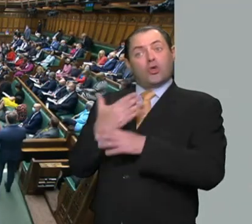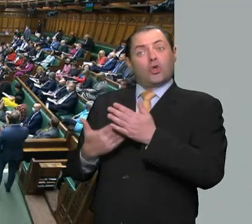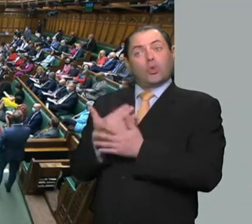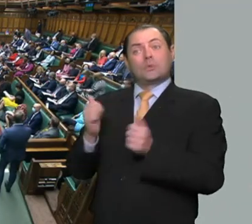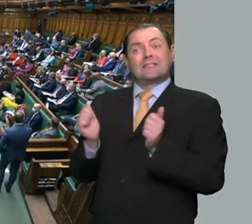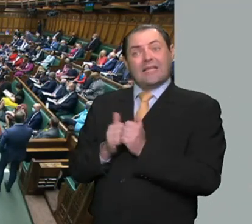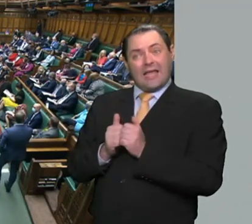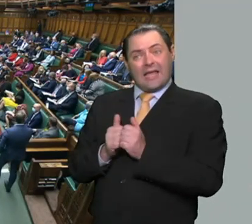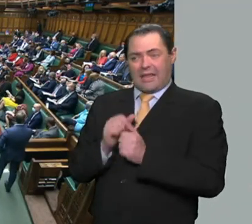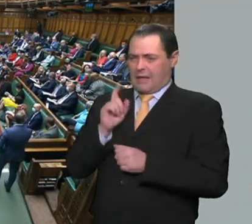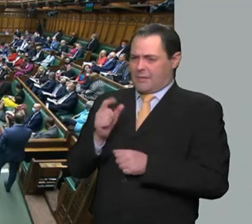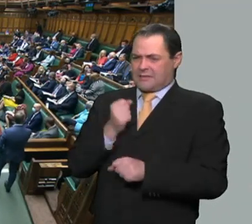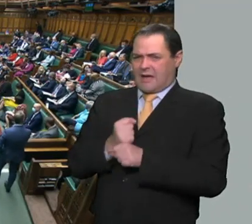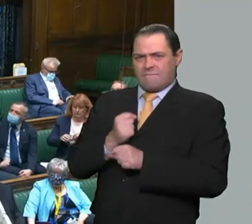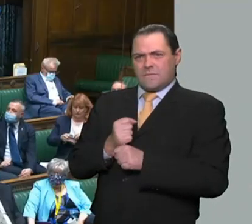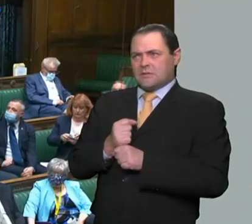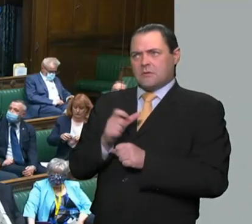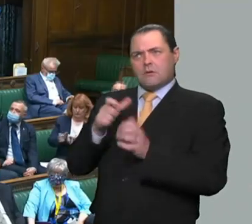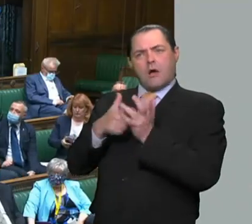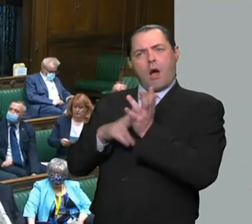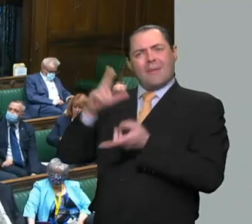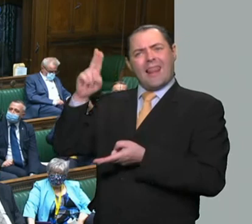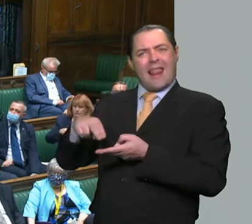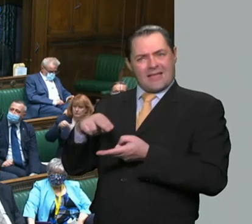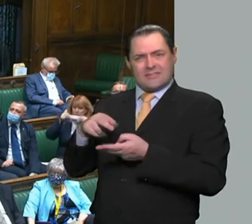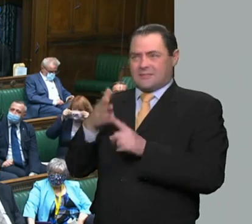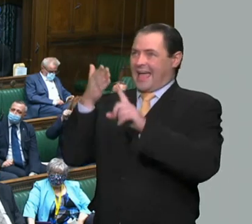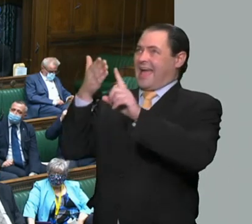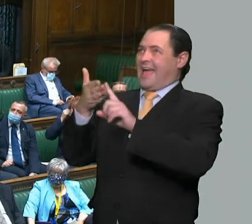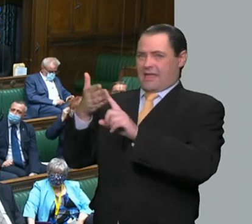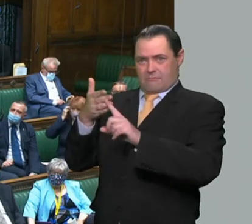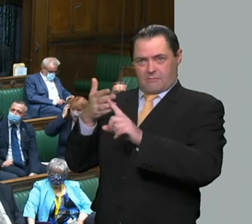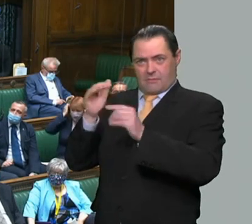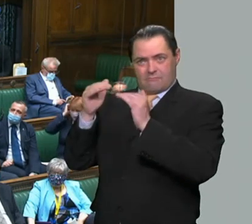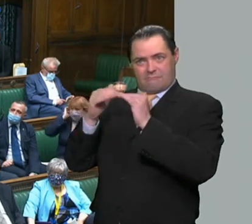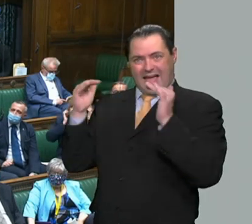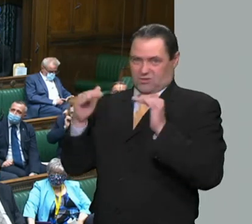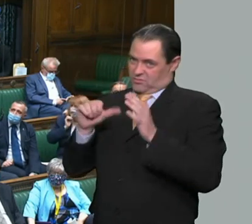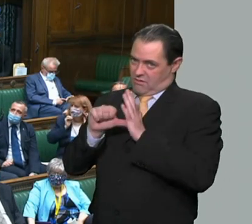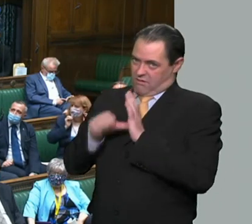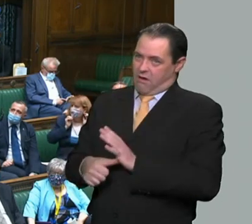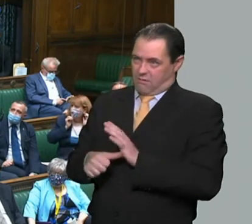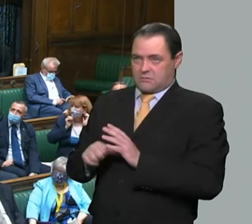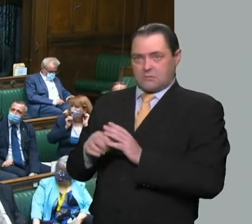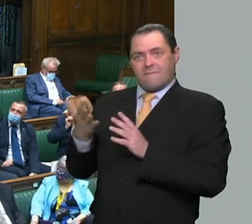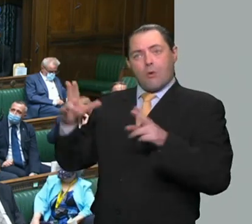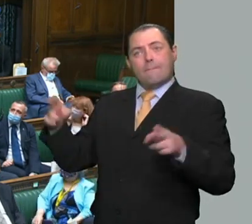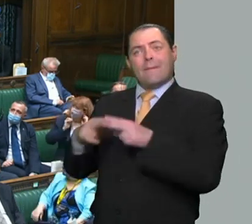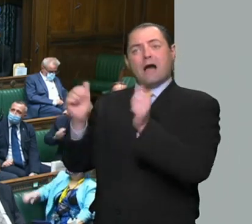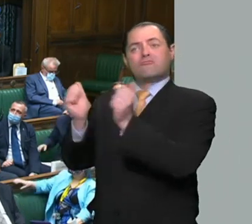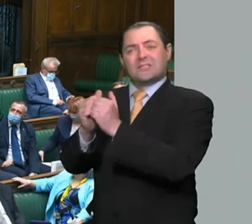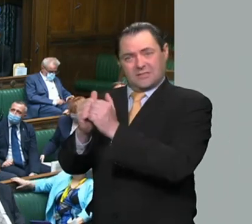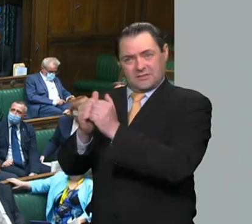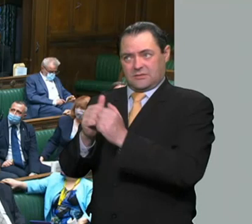struggling to meet its carbon reduction targets under the Paris Agreement. At the same time, the International Energy Agency is